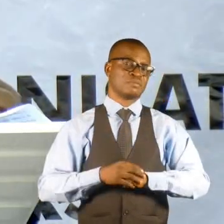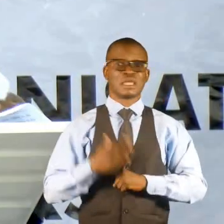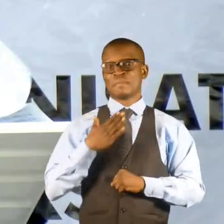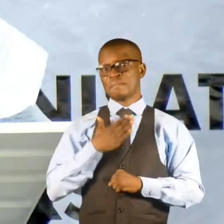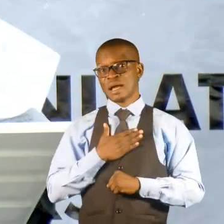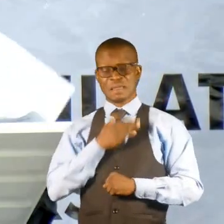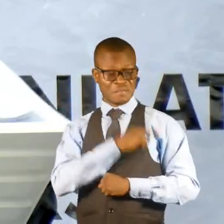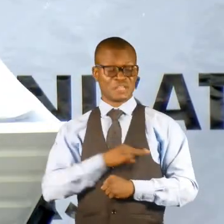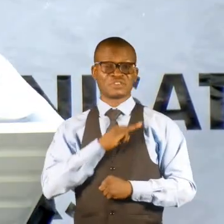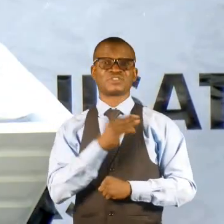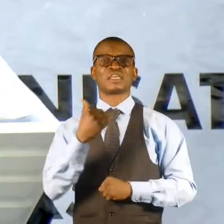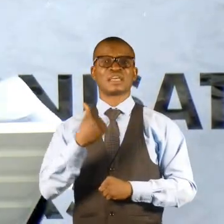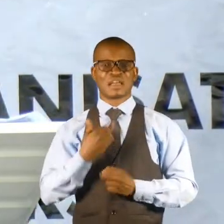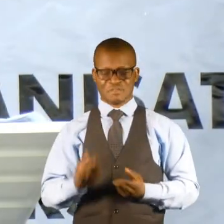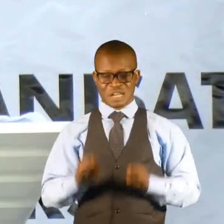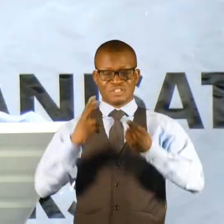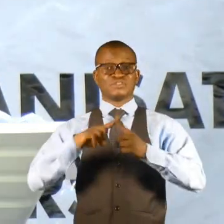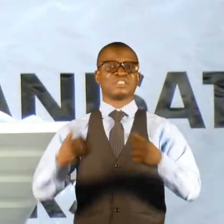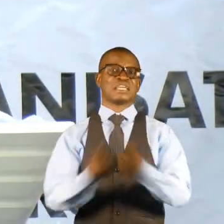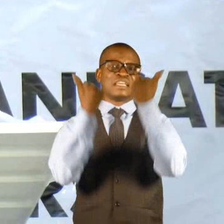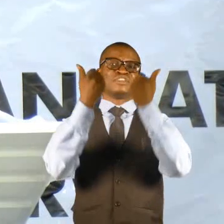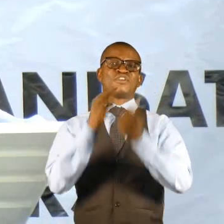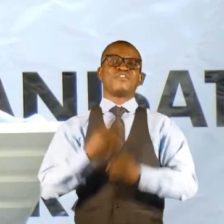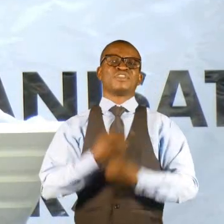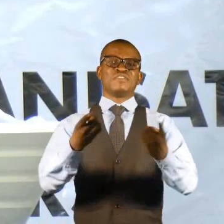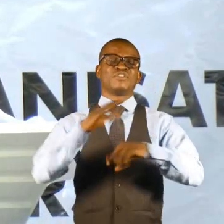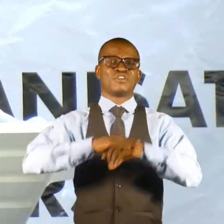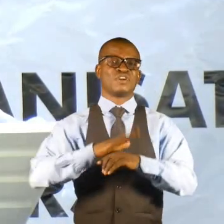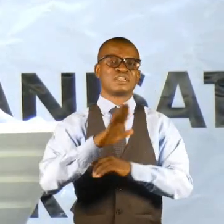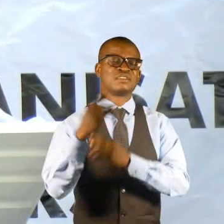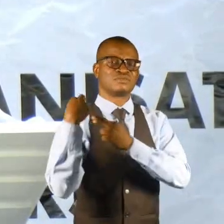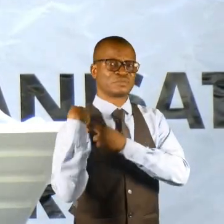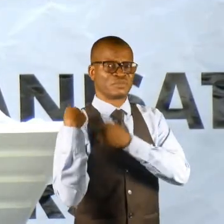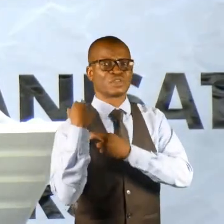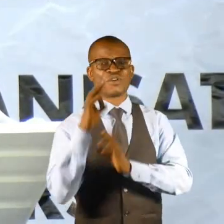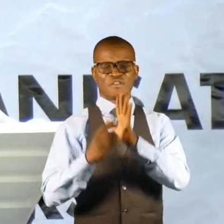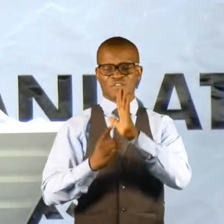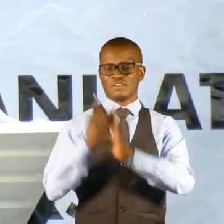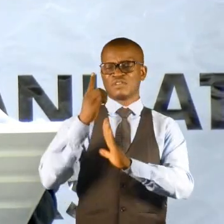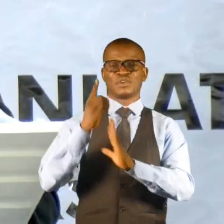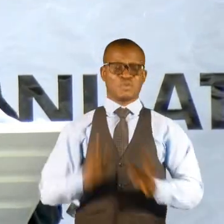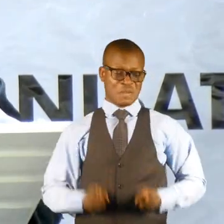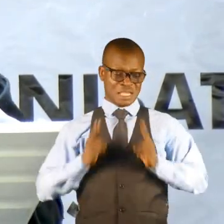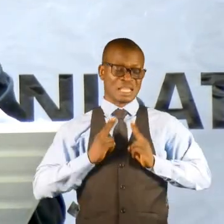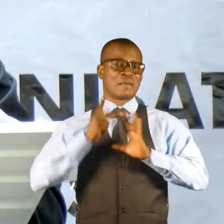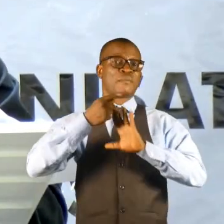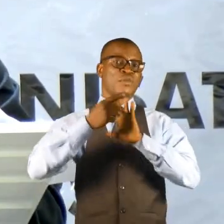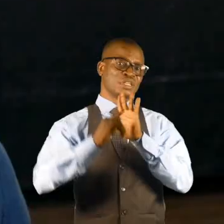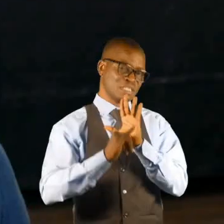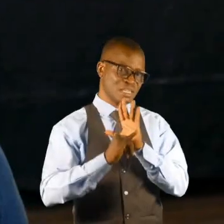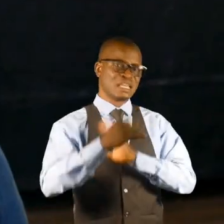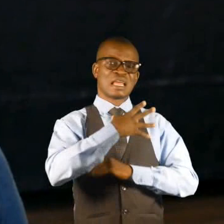issues. My ministry has risen to the challenges of delivering on its core mandate of